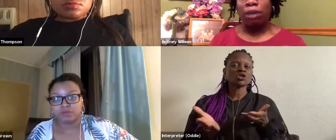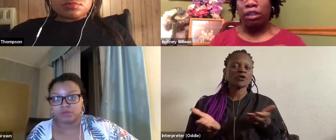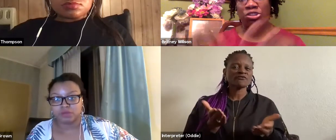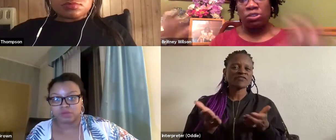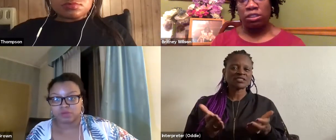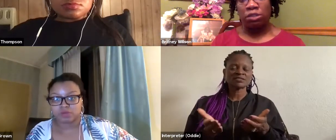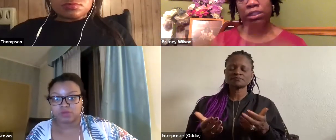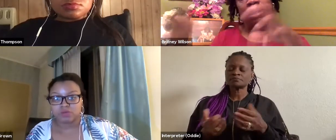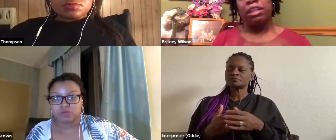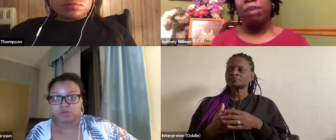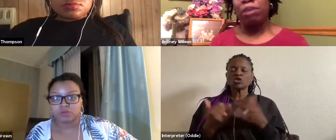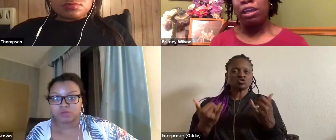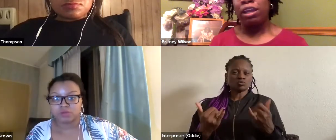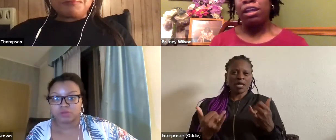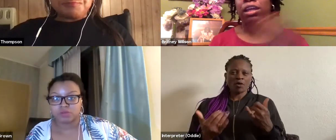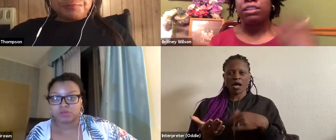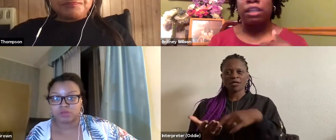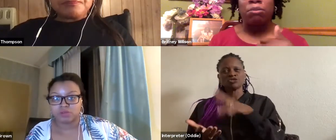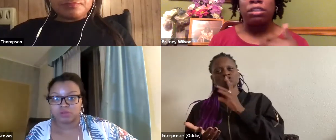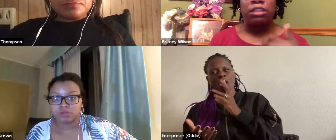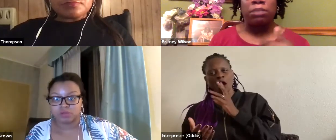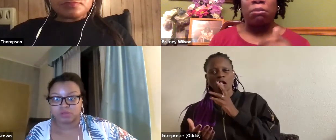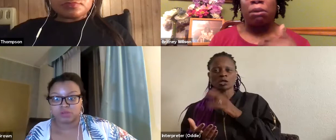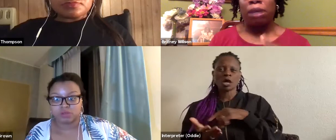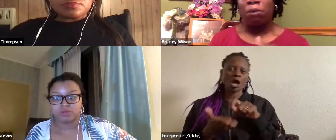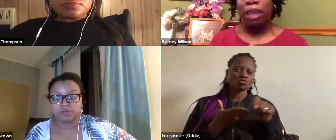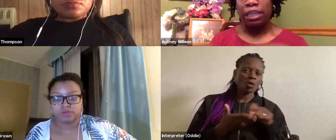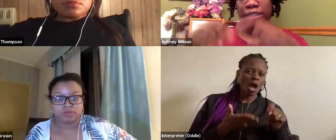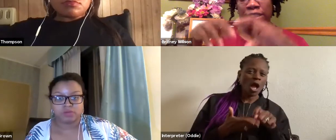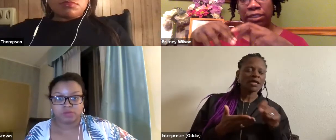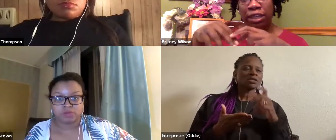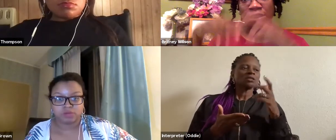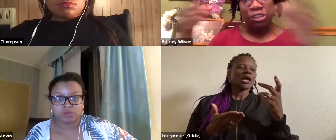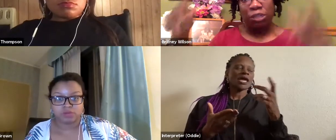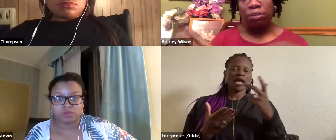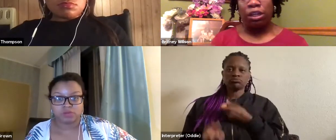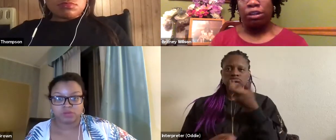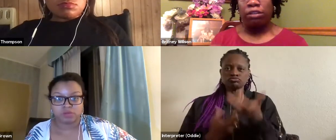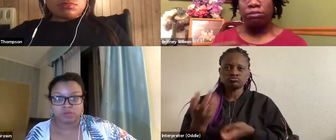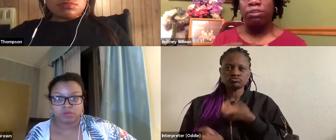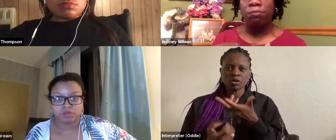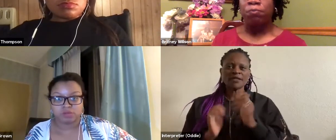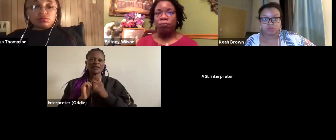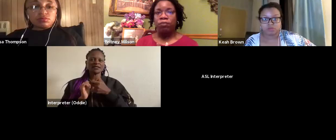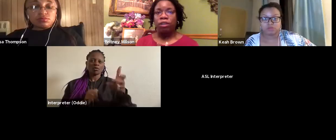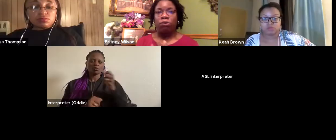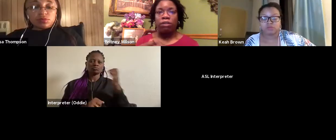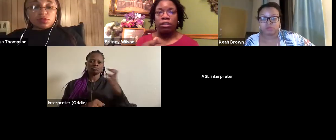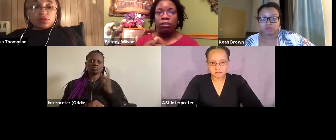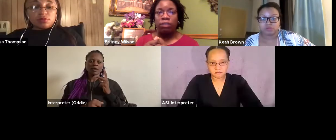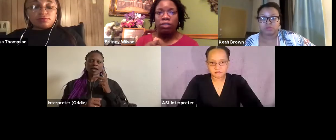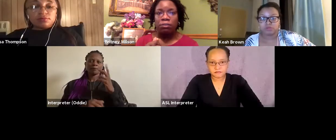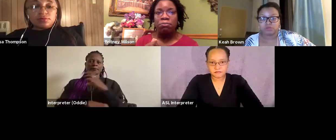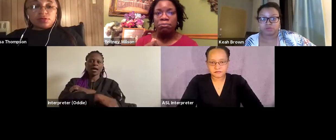writing about it, and choosing to deal with it in that way has allowed me to take some of my power back and to shape the narrative around